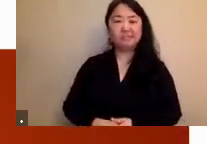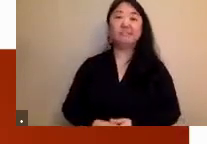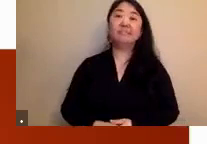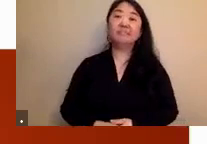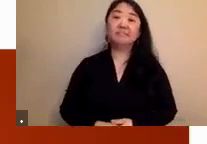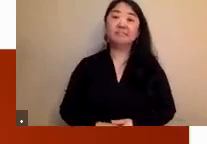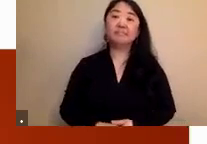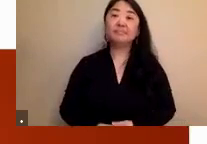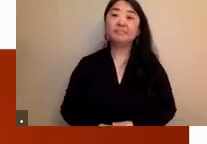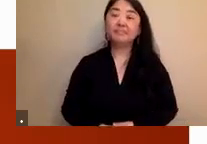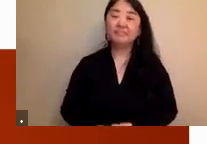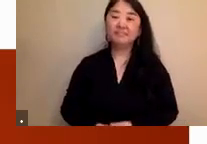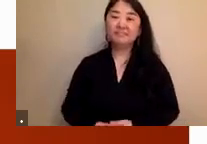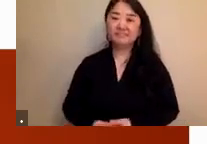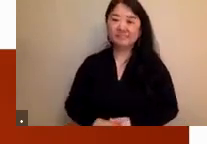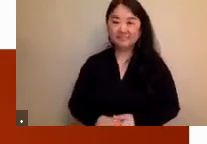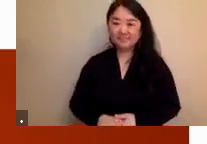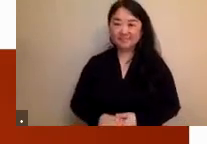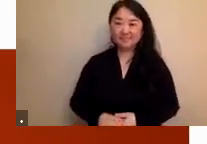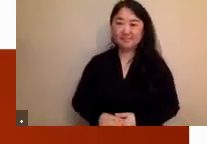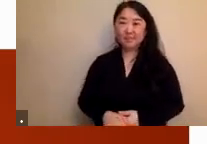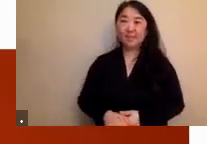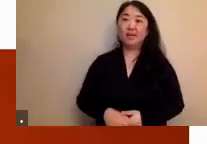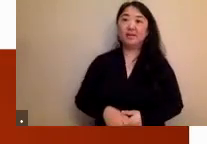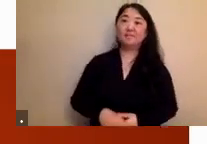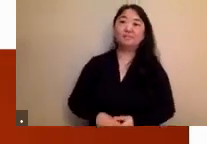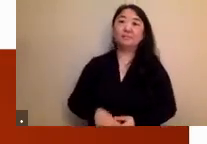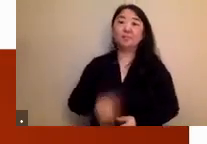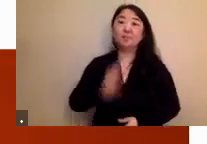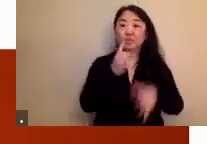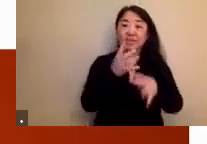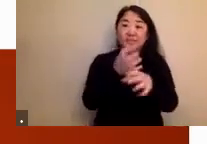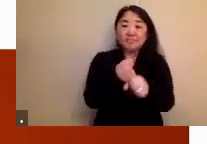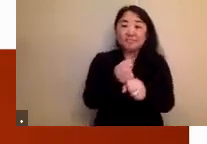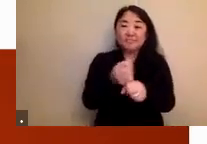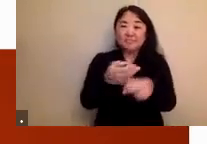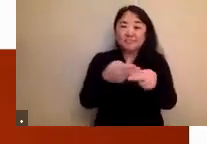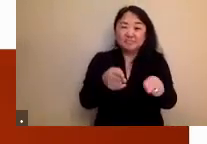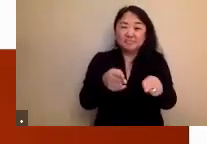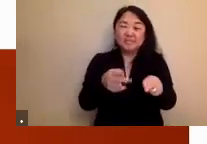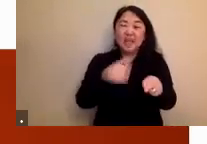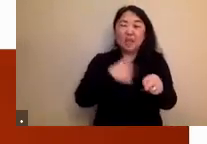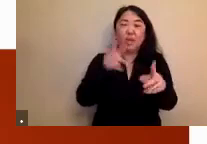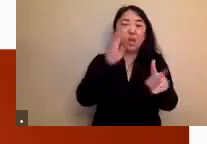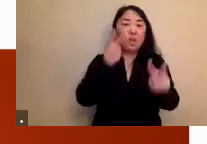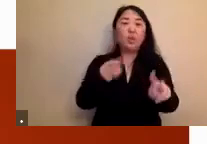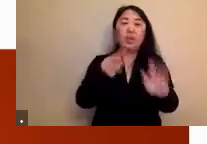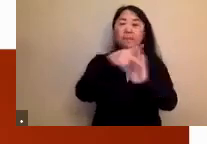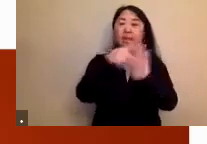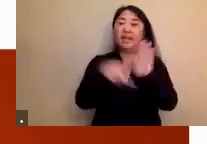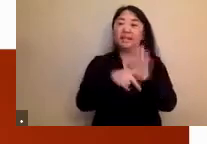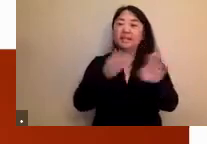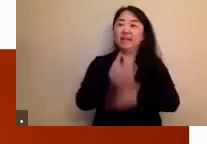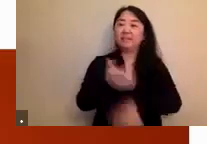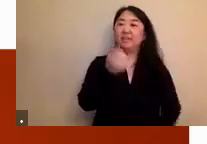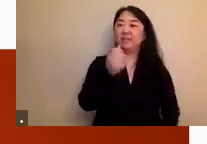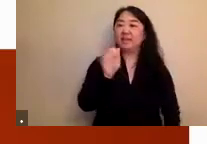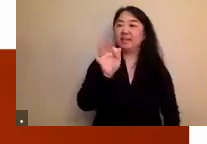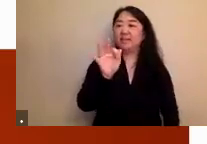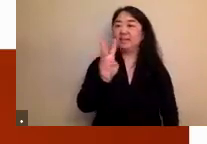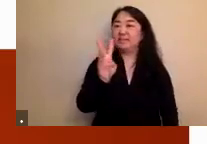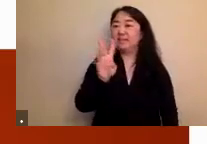So briefly, I wanted to look at some of the policies that we're looking at now. After 1964, there